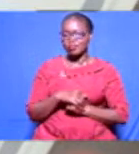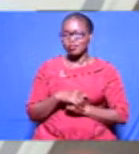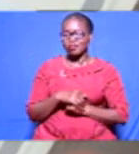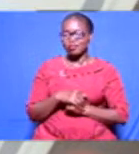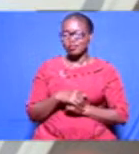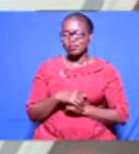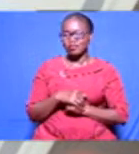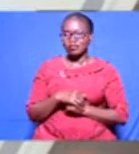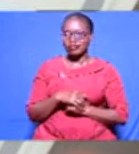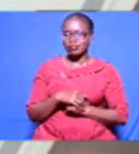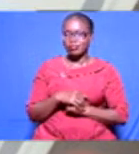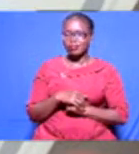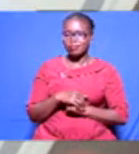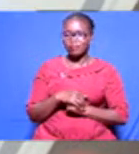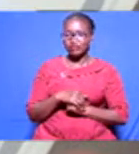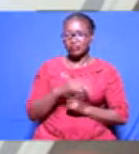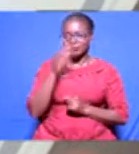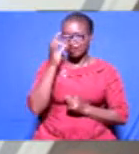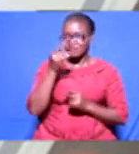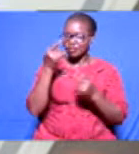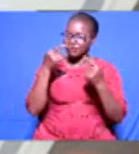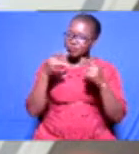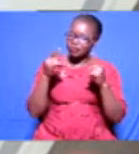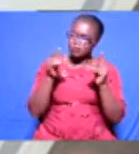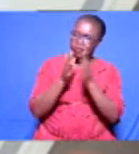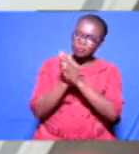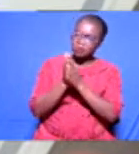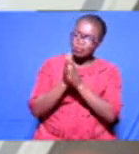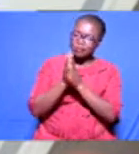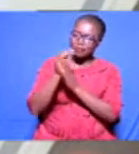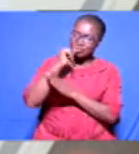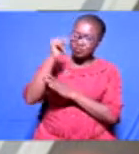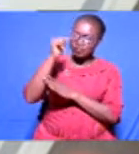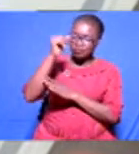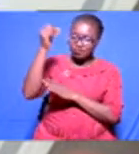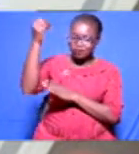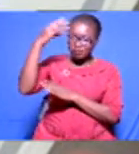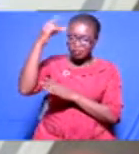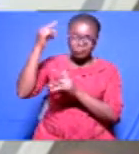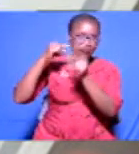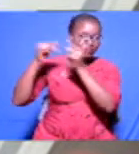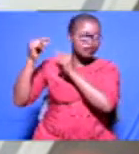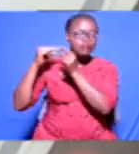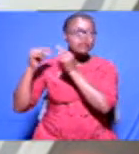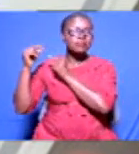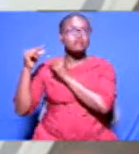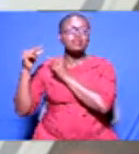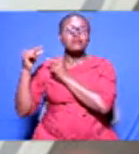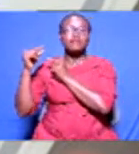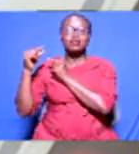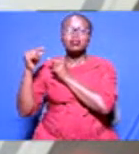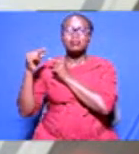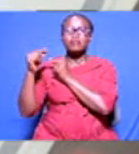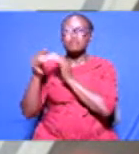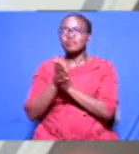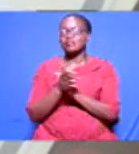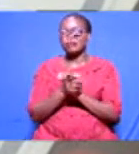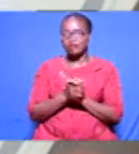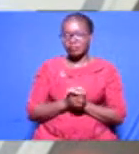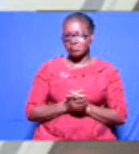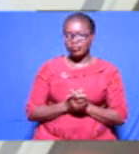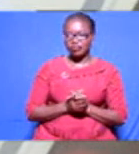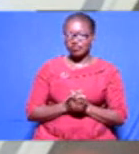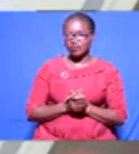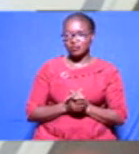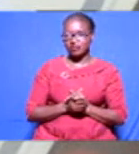President Kibaki was a success story politically, inspired generations, and may his soul rest in peace.